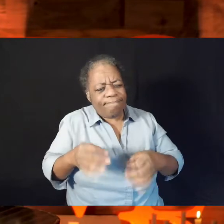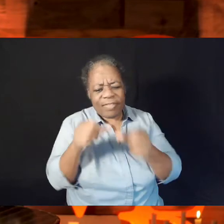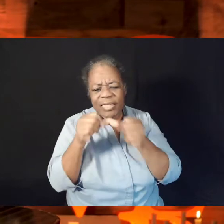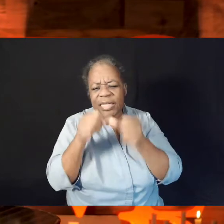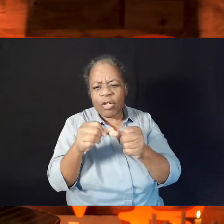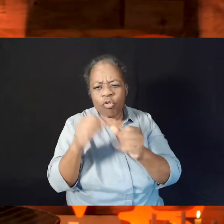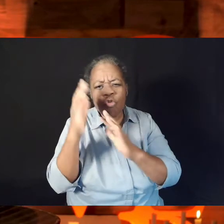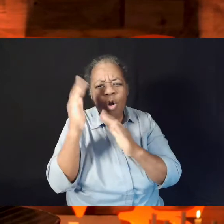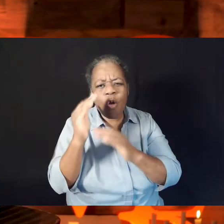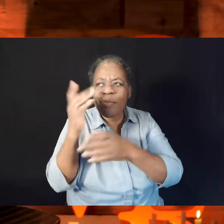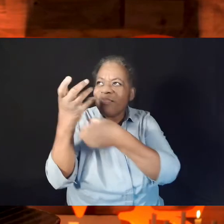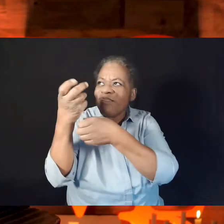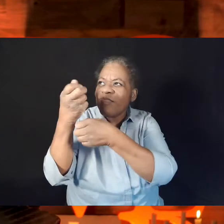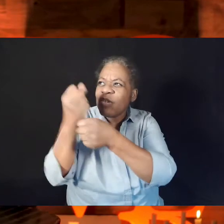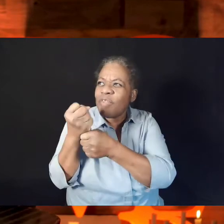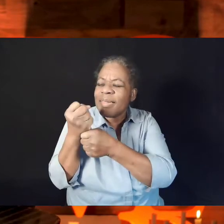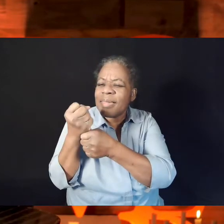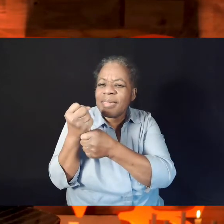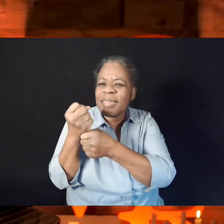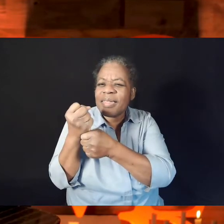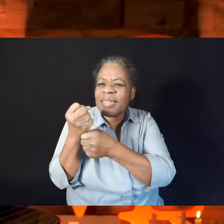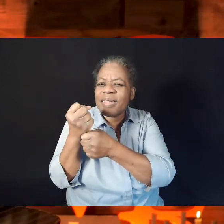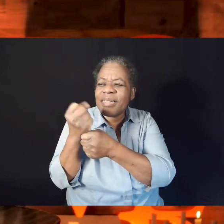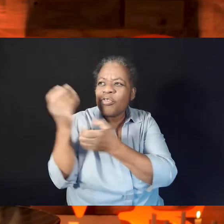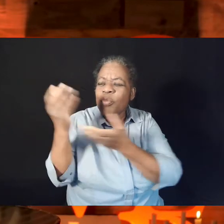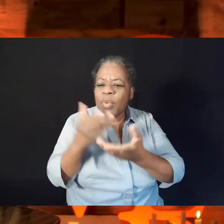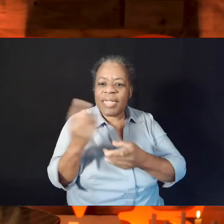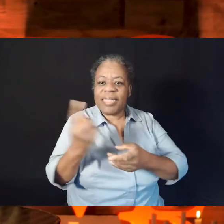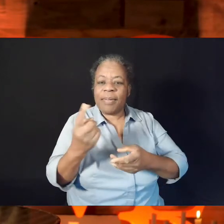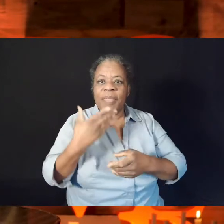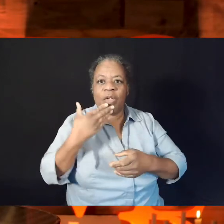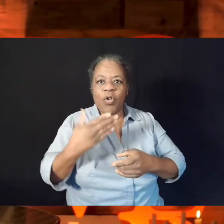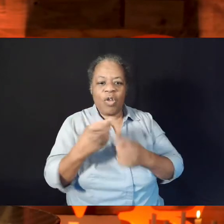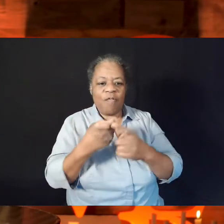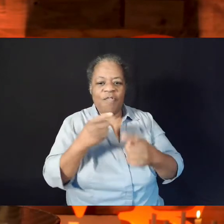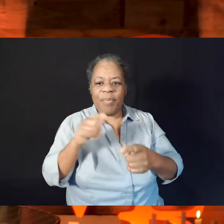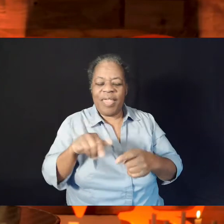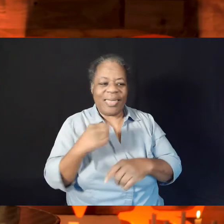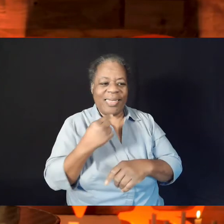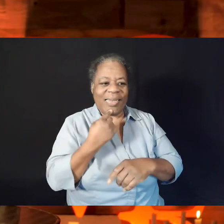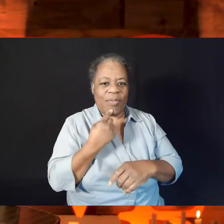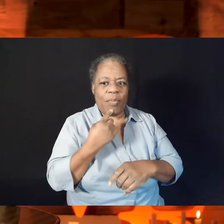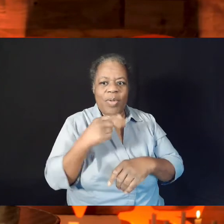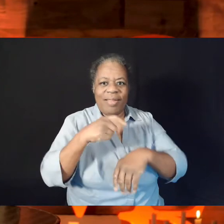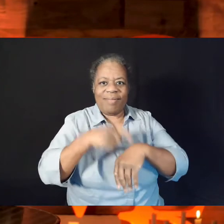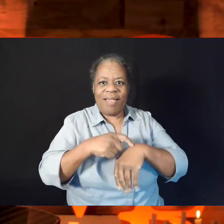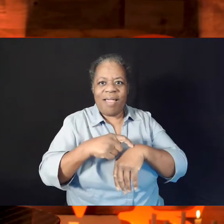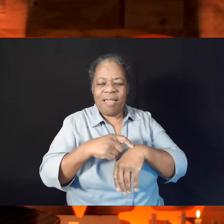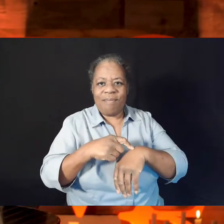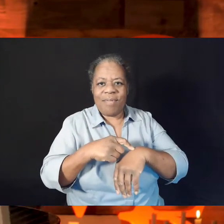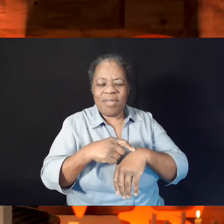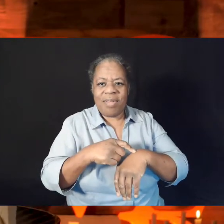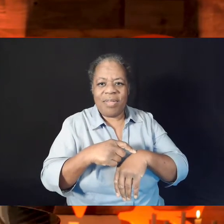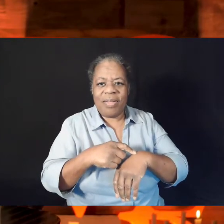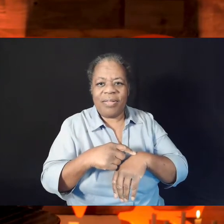trust him to bring something good from that disappointing season.